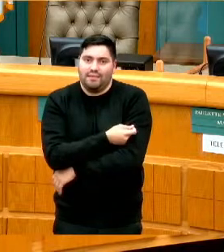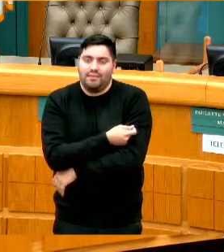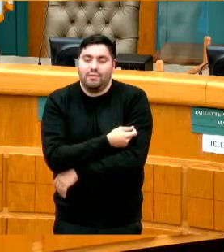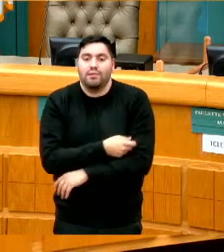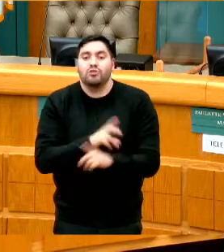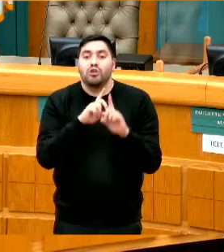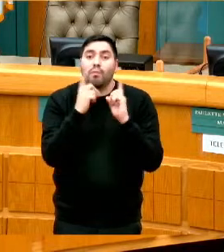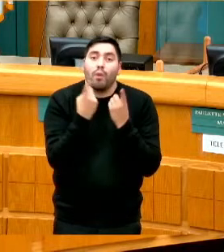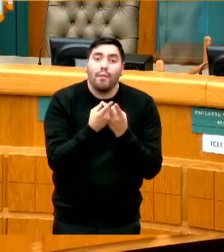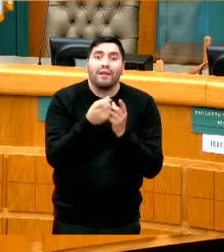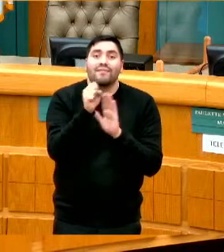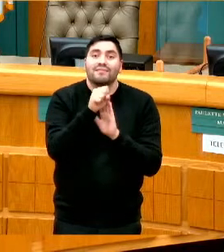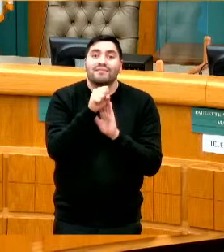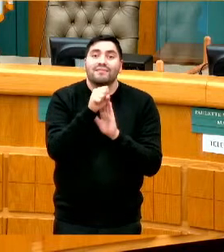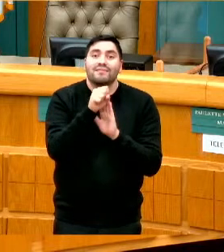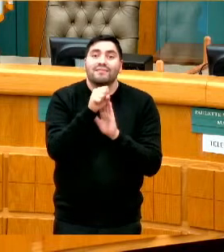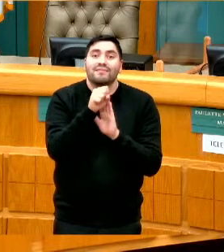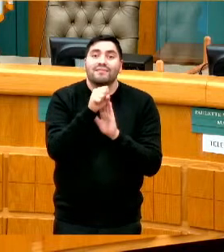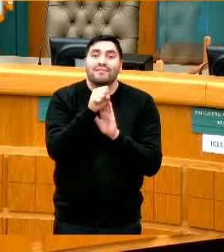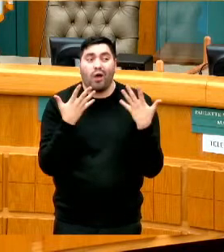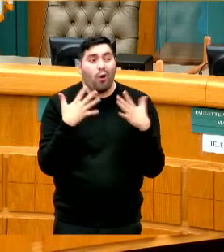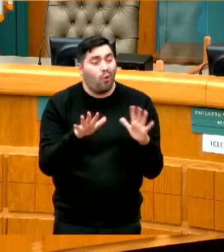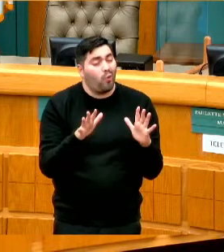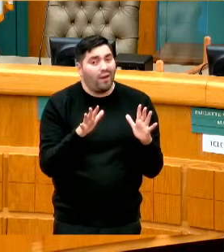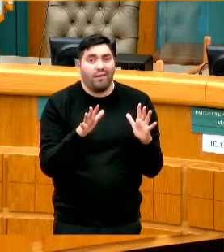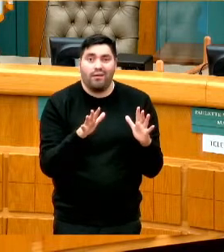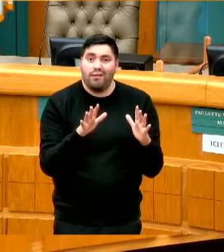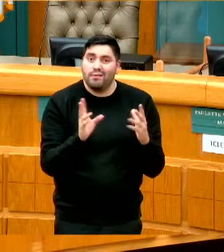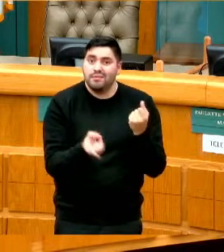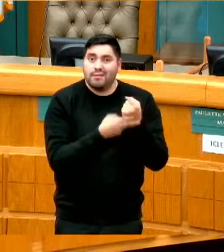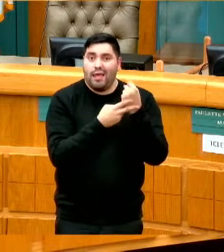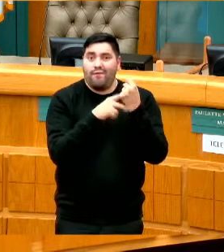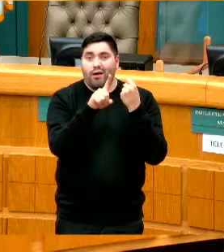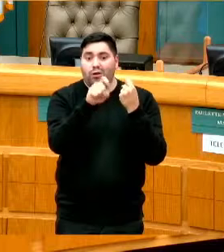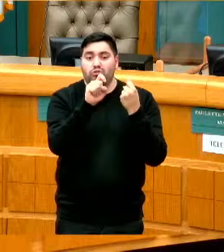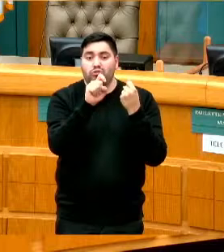Health Services has allocated over